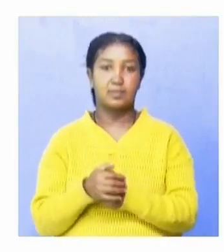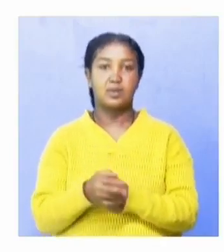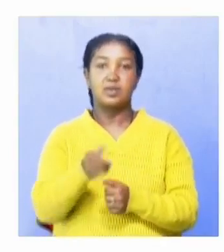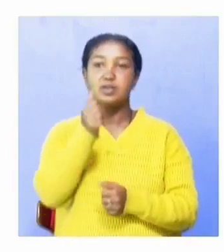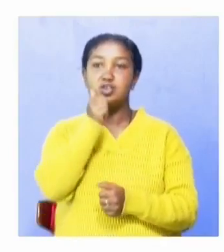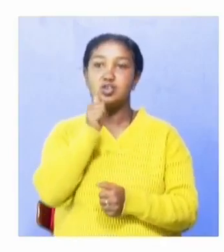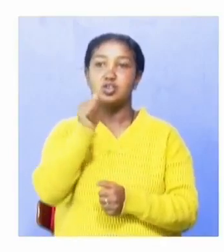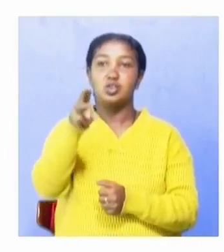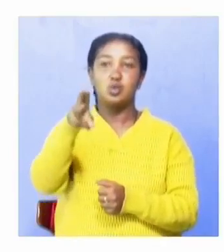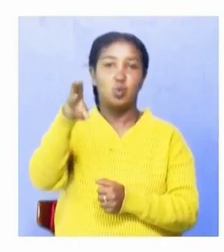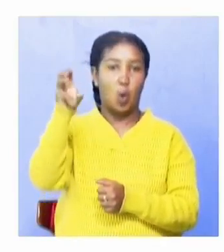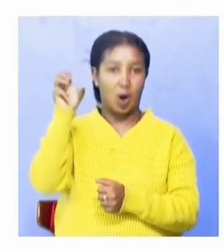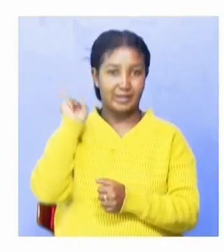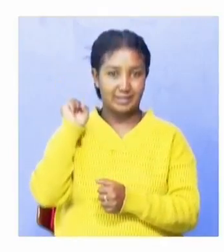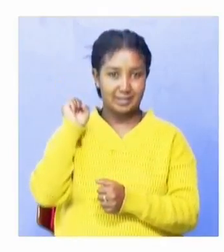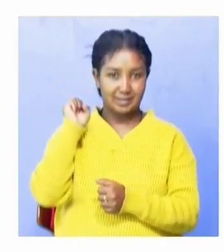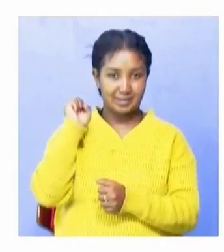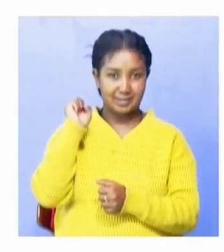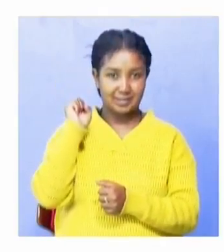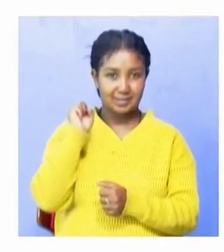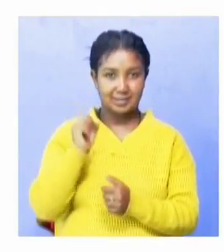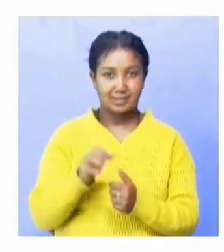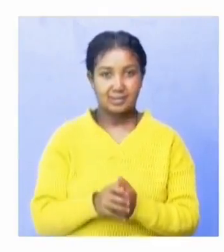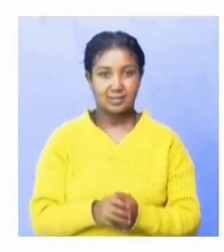she was